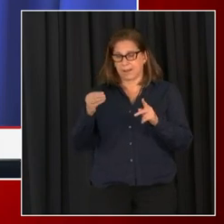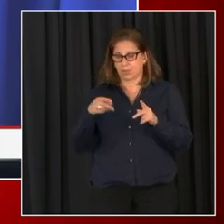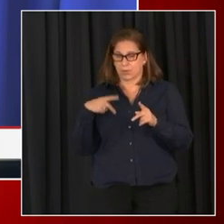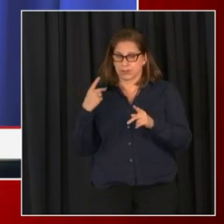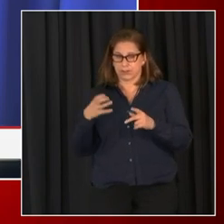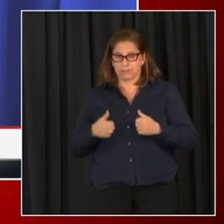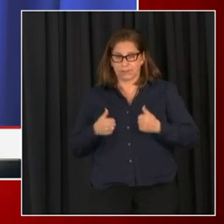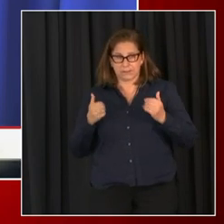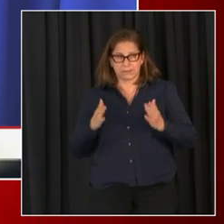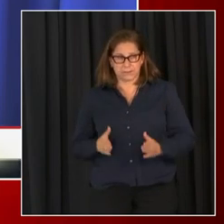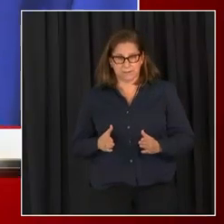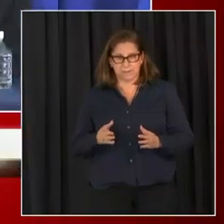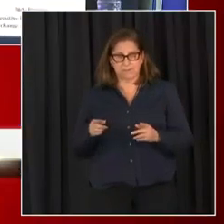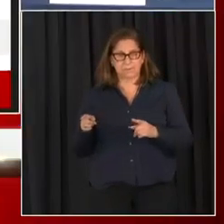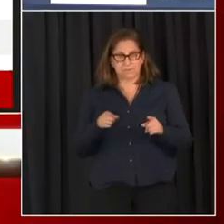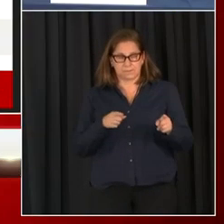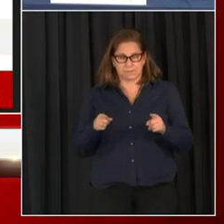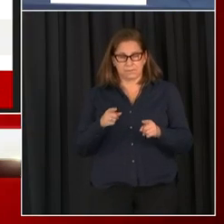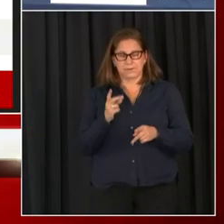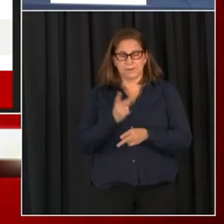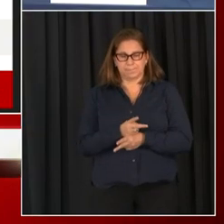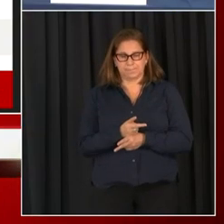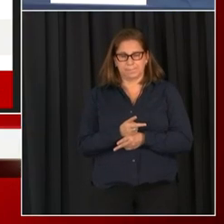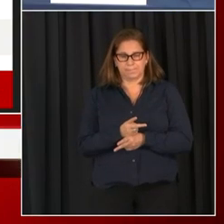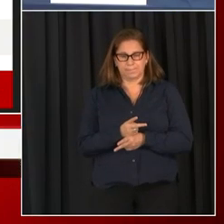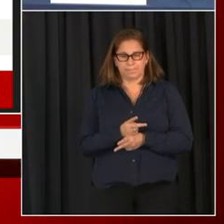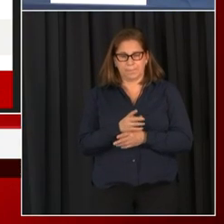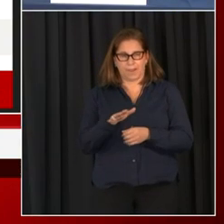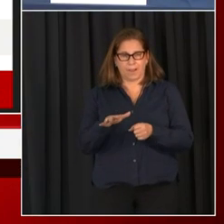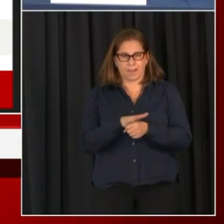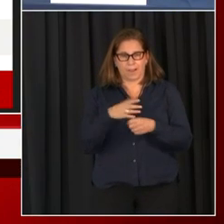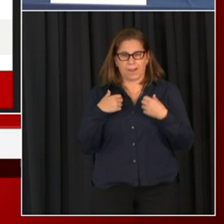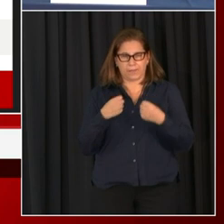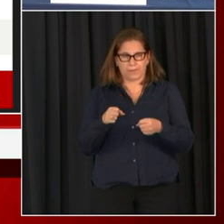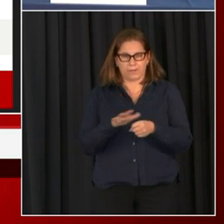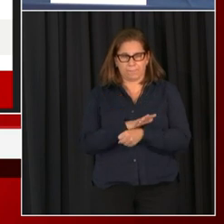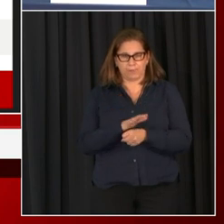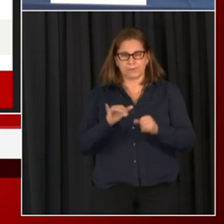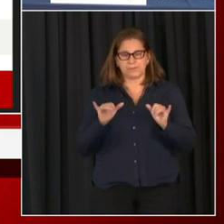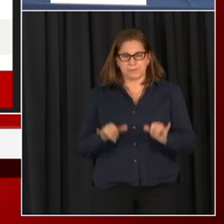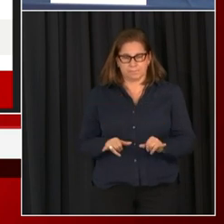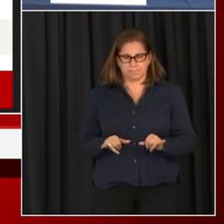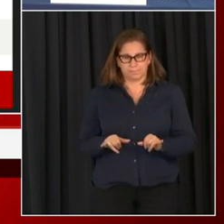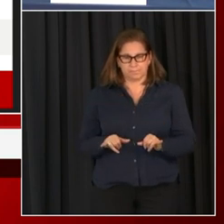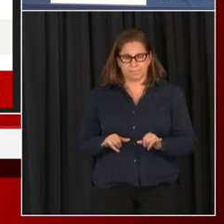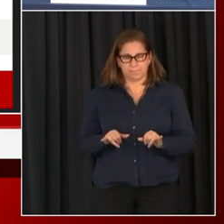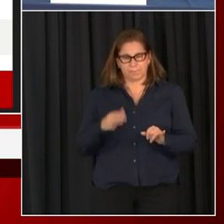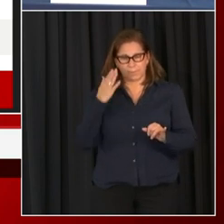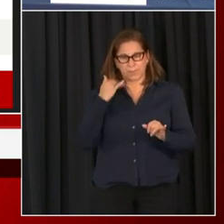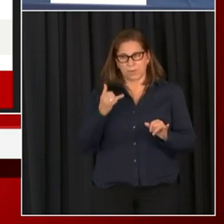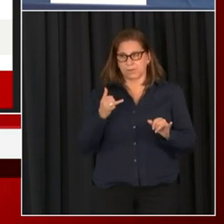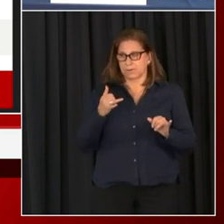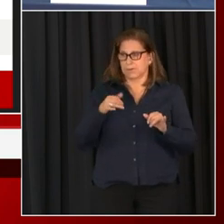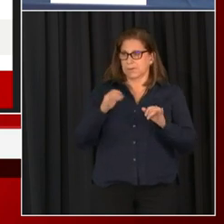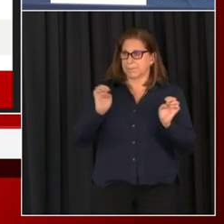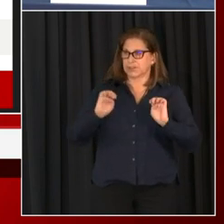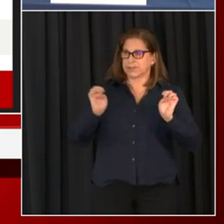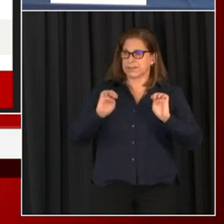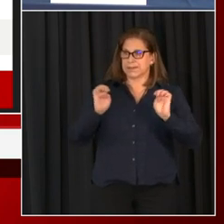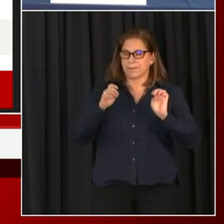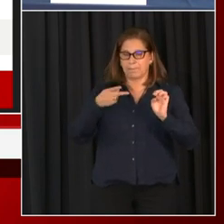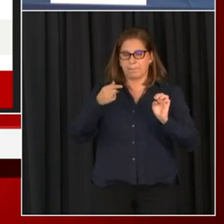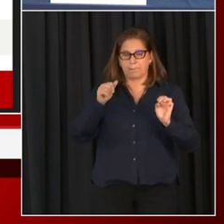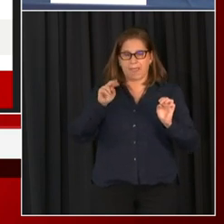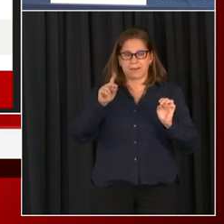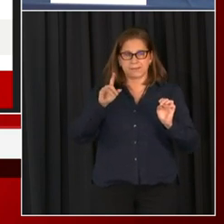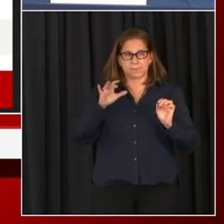Link. Once the public emergency ends, then businesses covered through DC